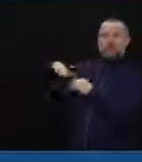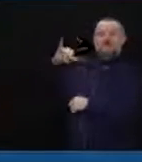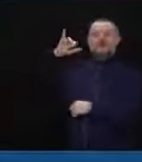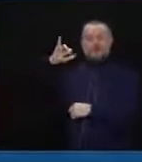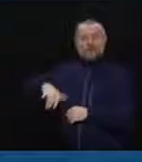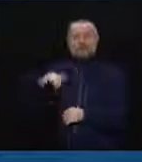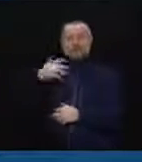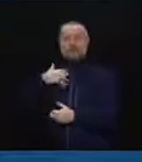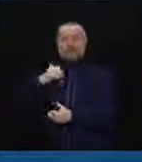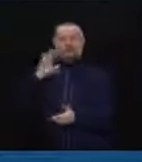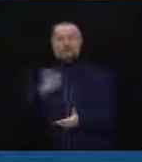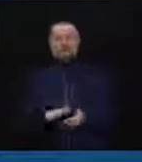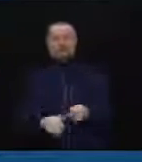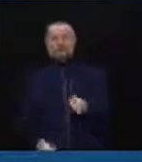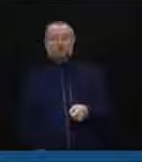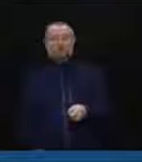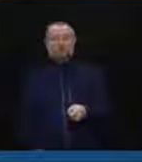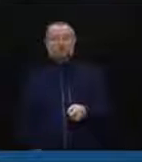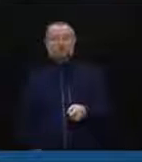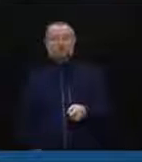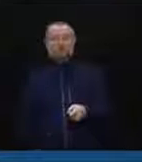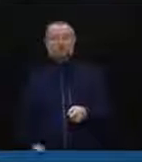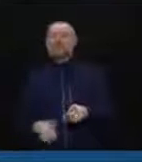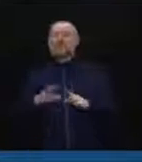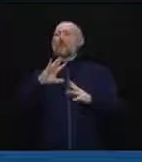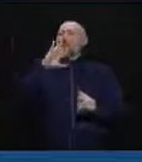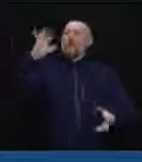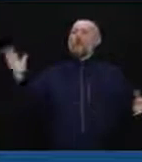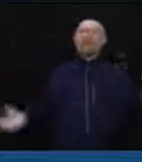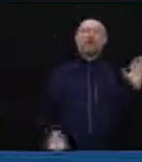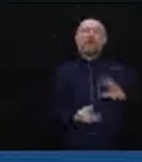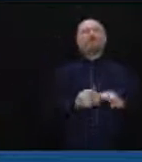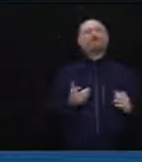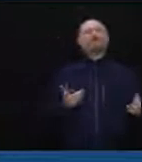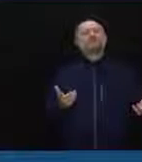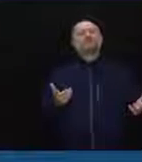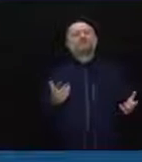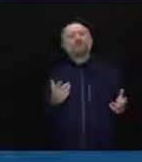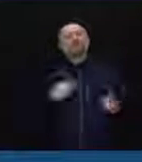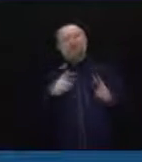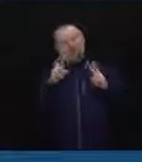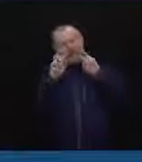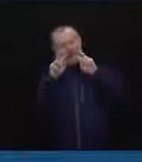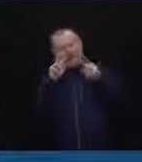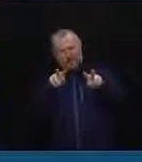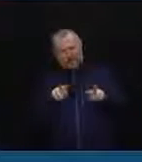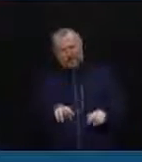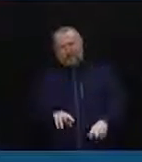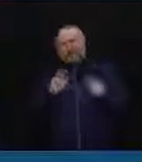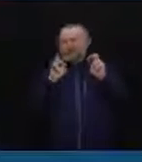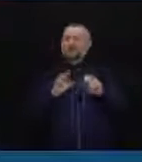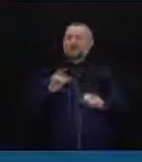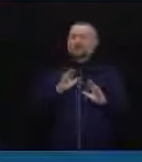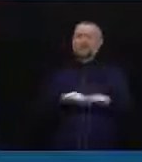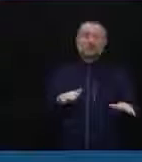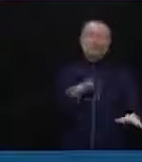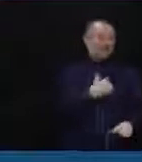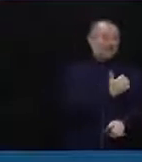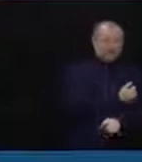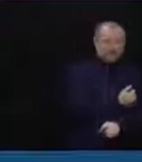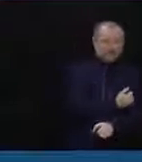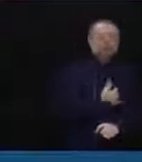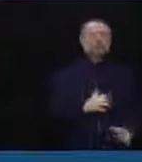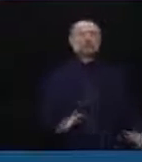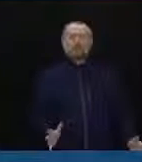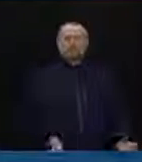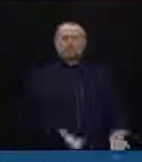looking at all of this. Yes, if your child is not vaccinated, we would urge you to vaccinate your child. Something